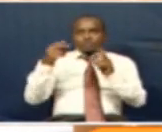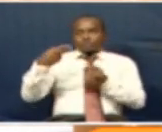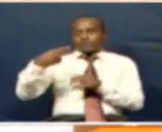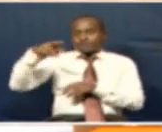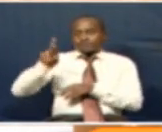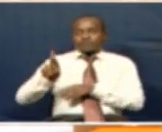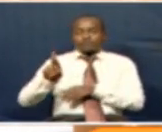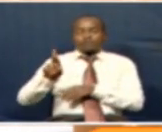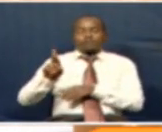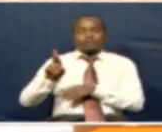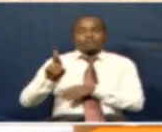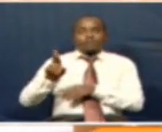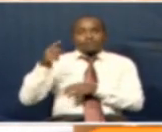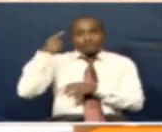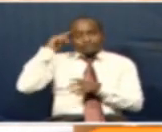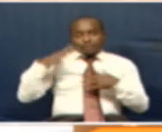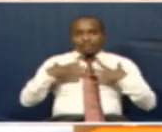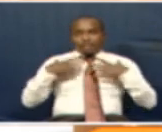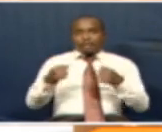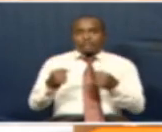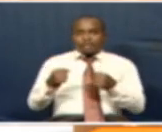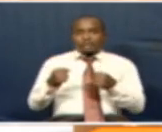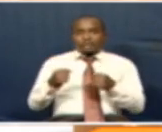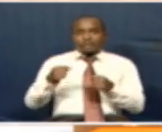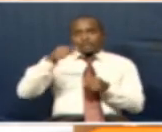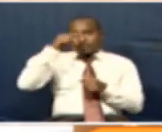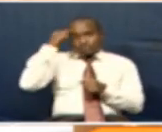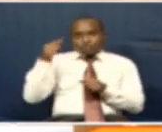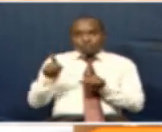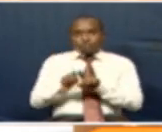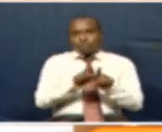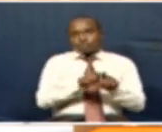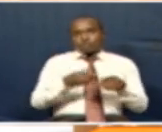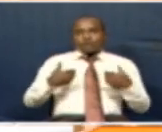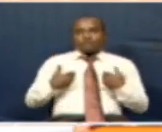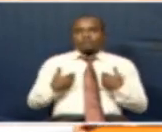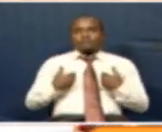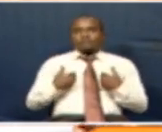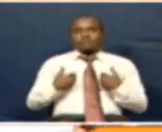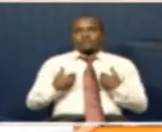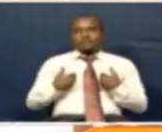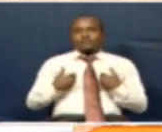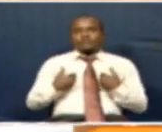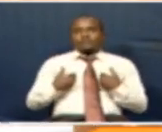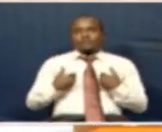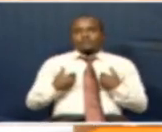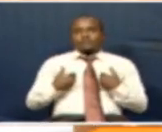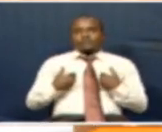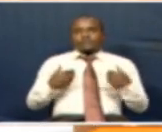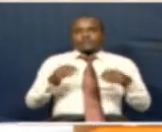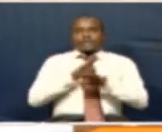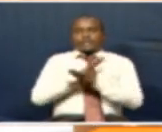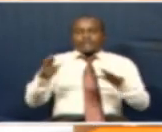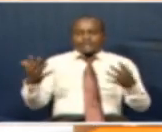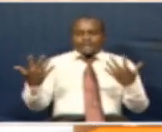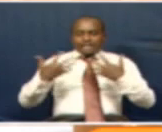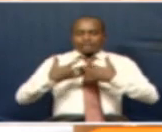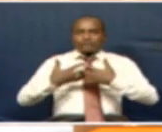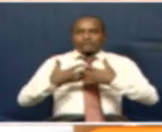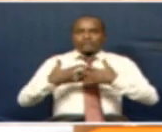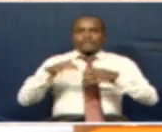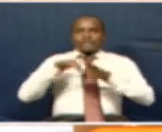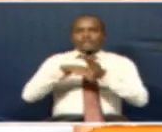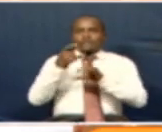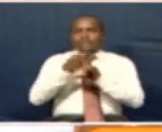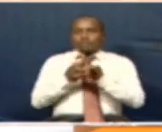for health gap is because we also have an alignment in terms of the skill set